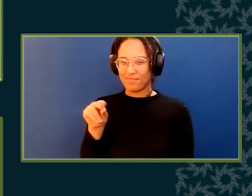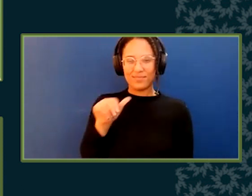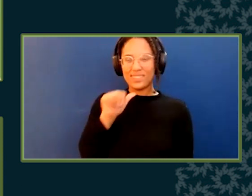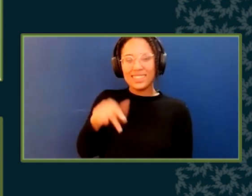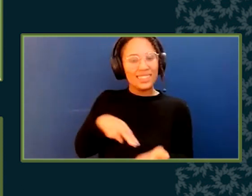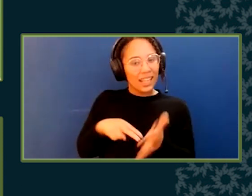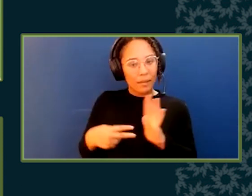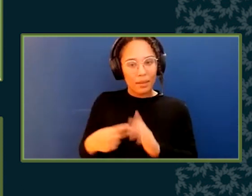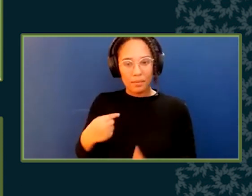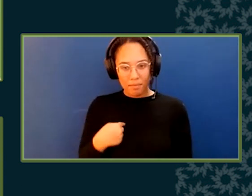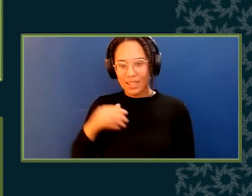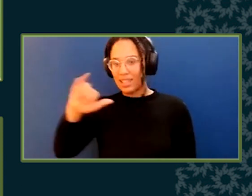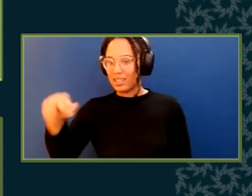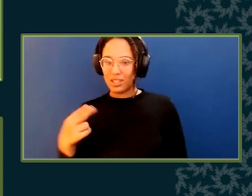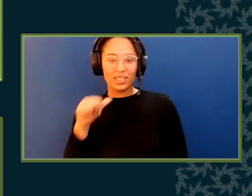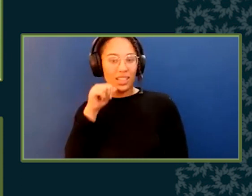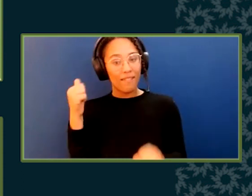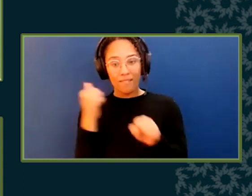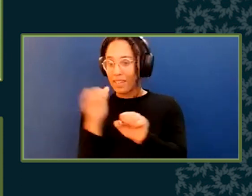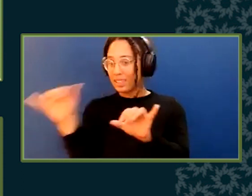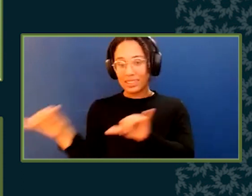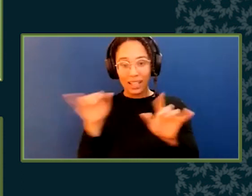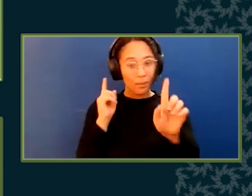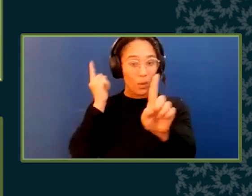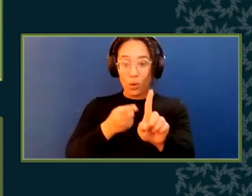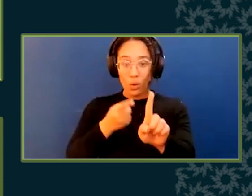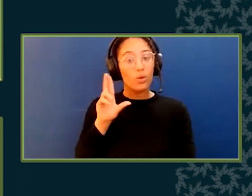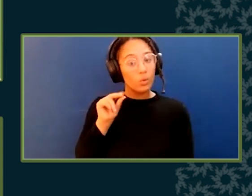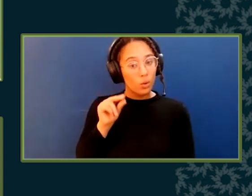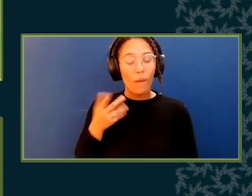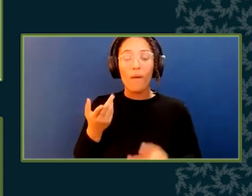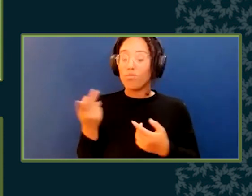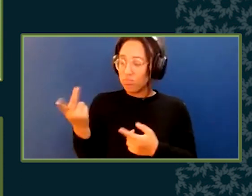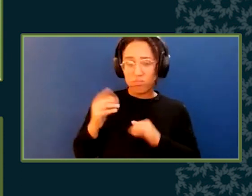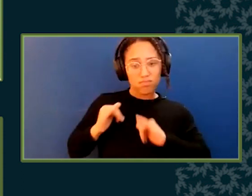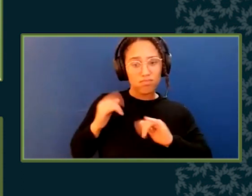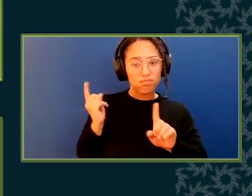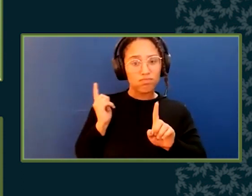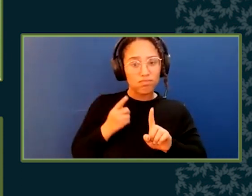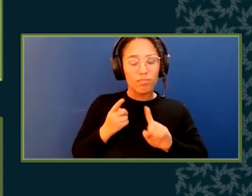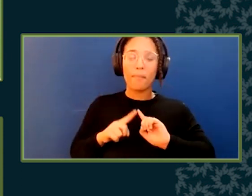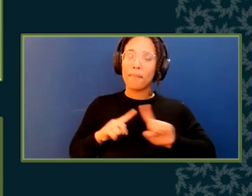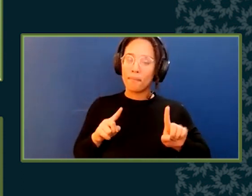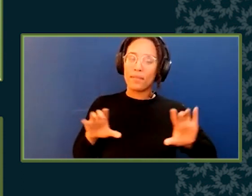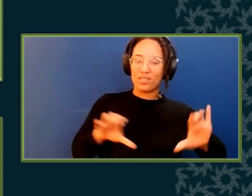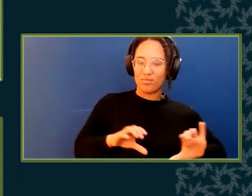same thing, but we're doing it like, that's what an equitable, diverse, inclusive movement is people are bringing their